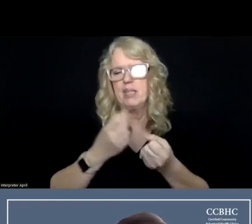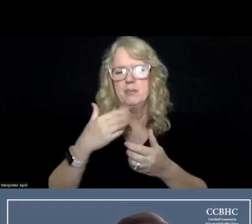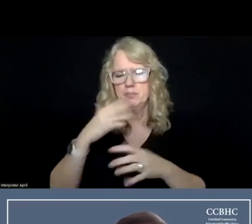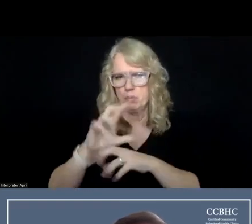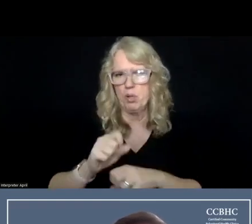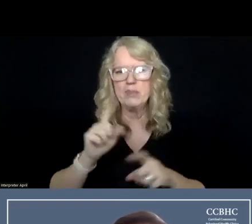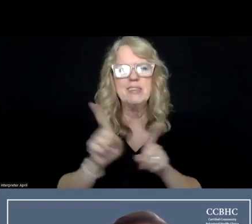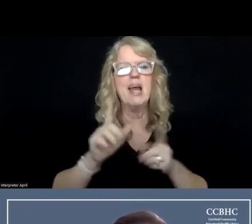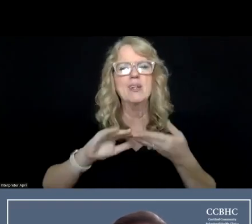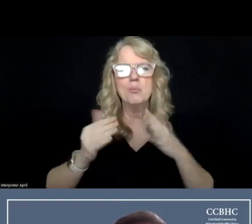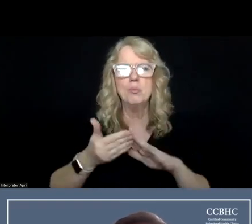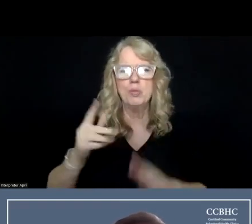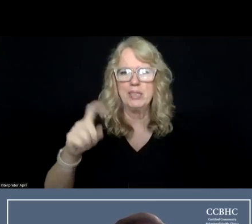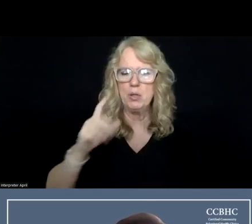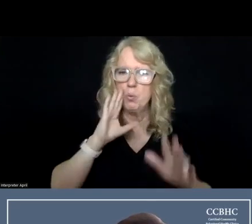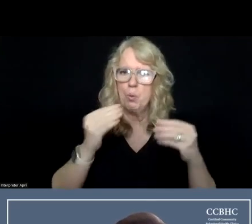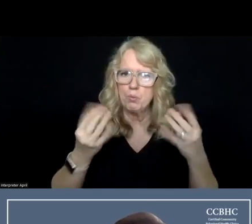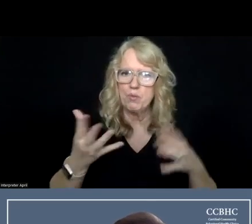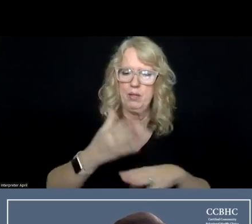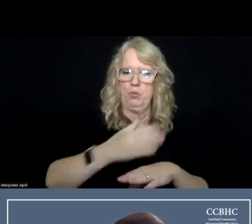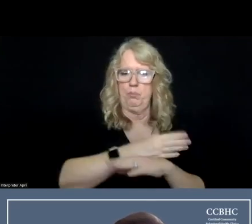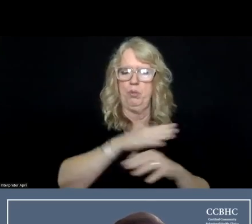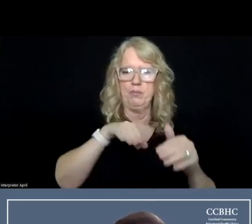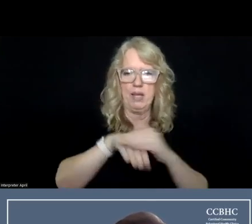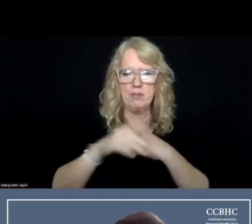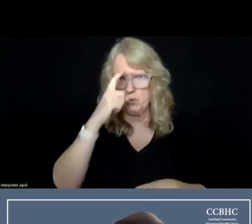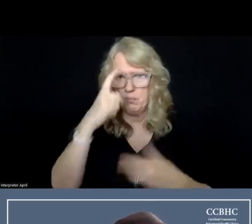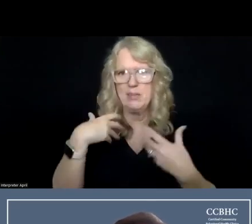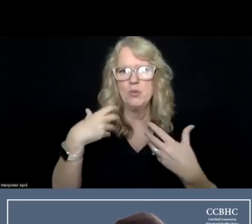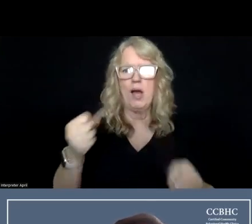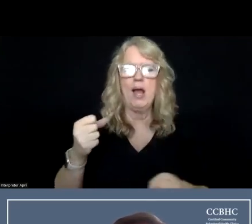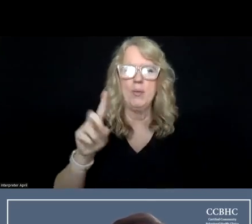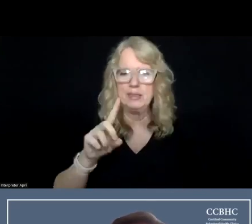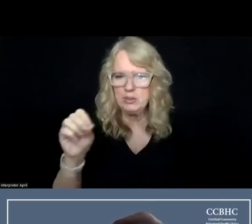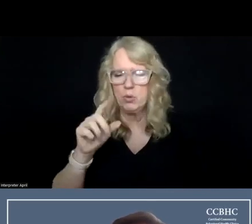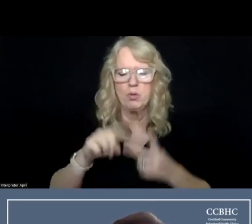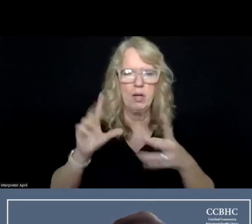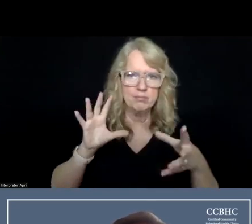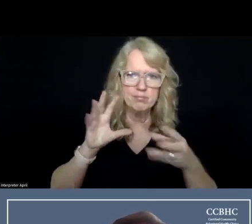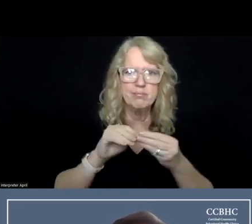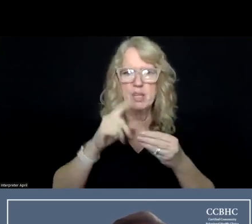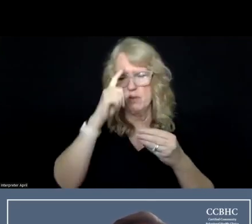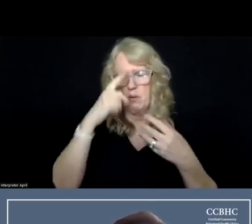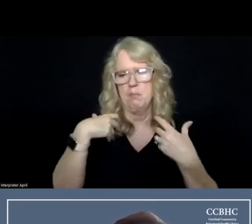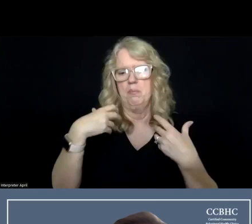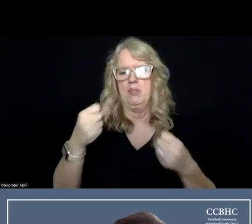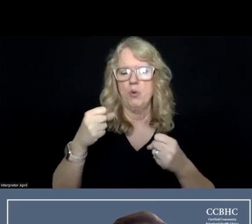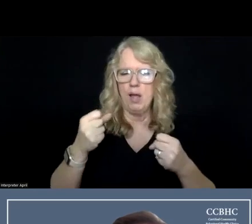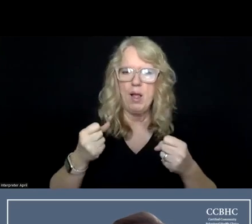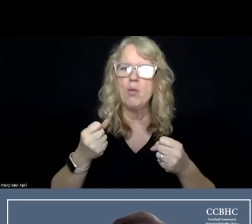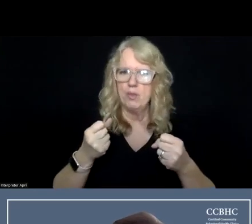needs. It provides for improved access to mental health and substance use disorder services, to comprehensive mental health and substance use disorder